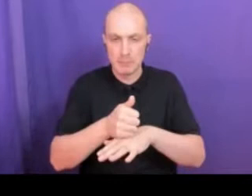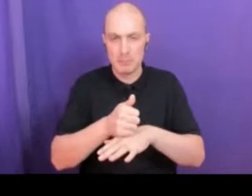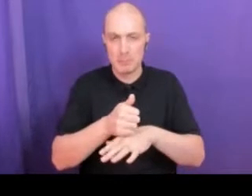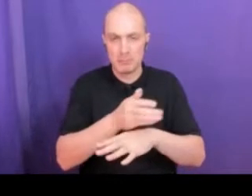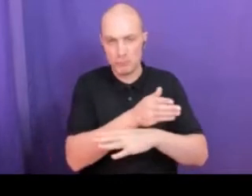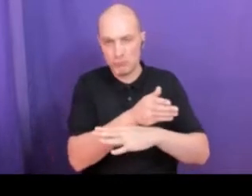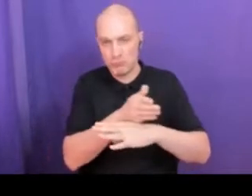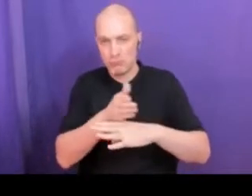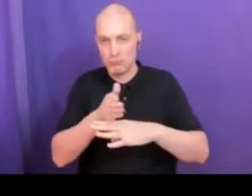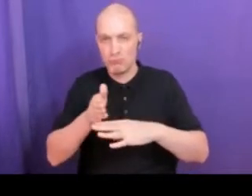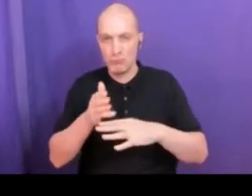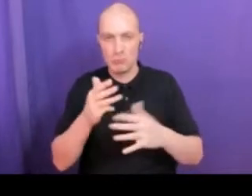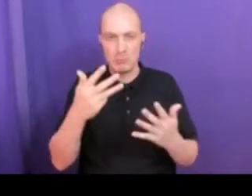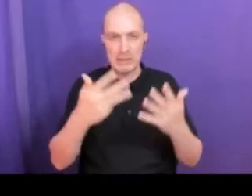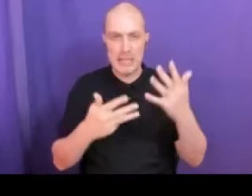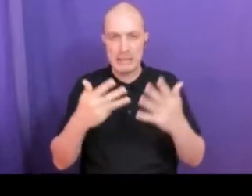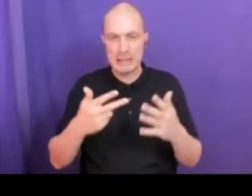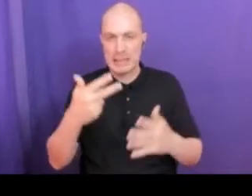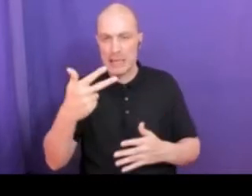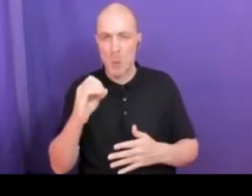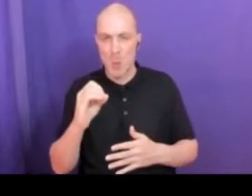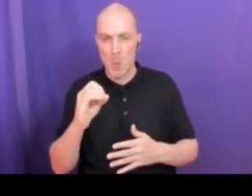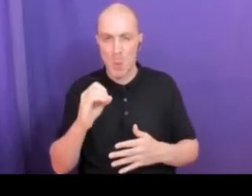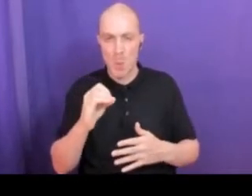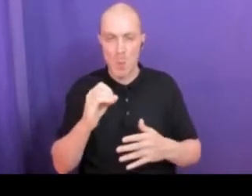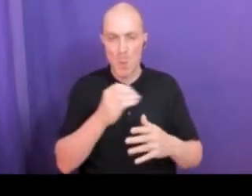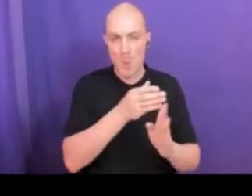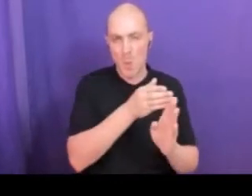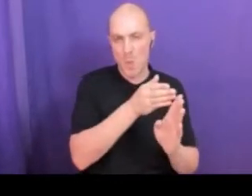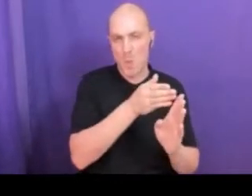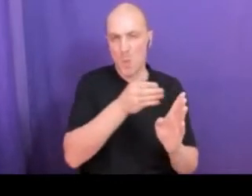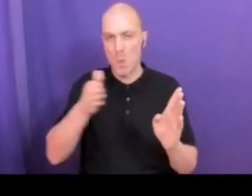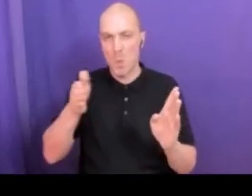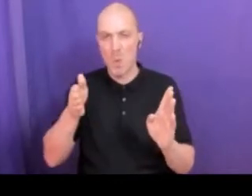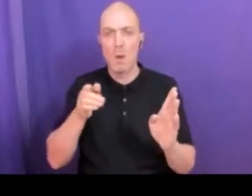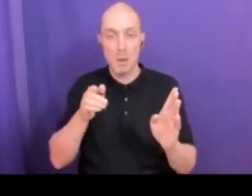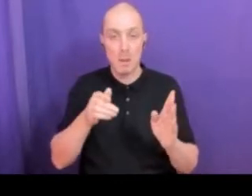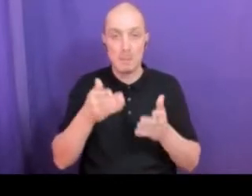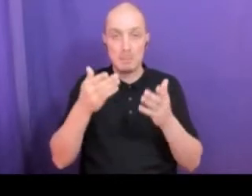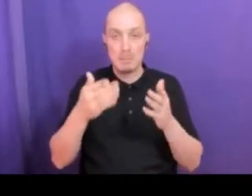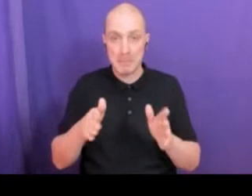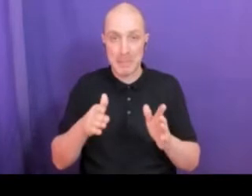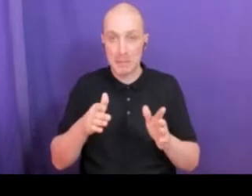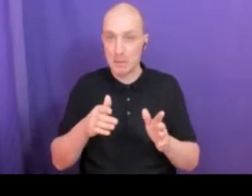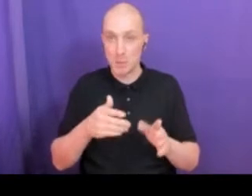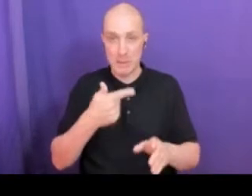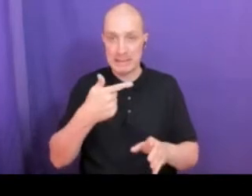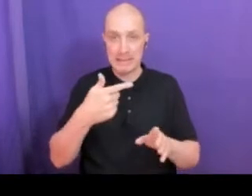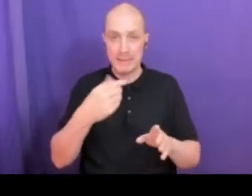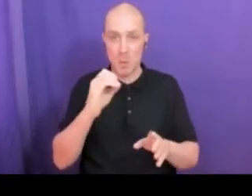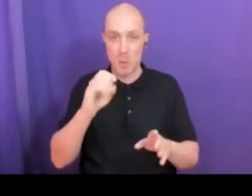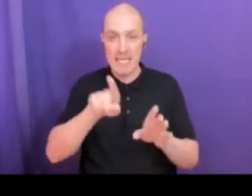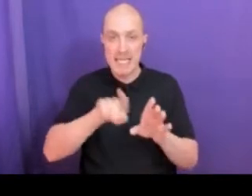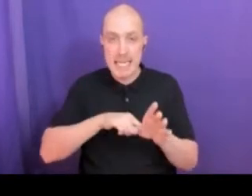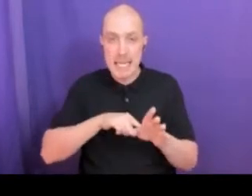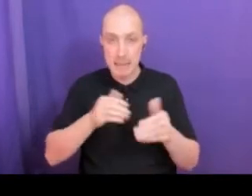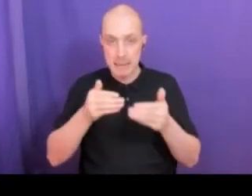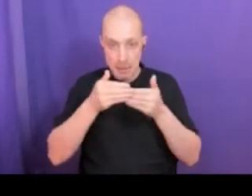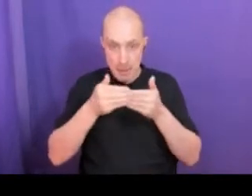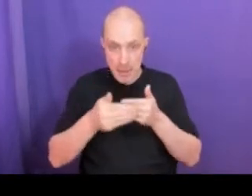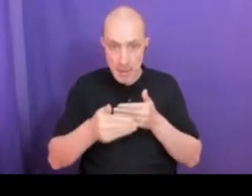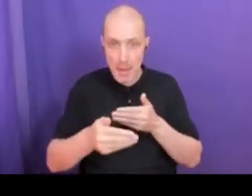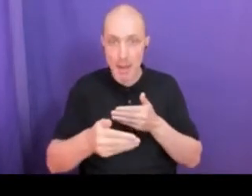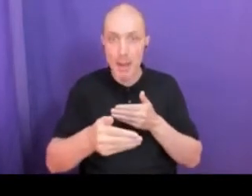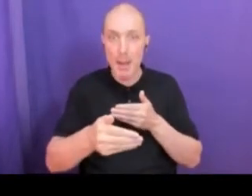And this is only about 70 years after we first had a description of Alzheimer's disease, so we were a little bit slow off the mark, maybe.